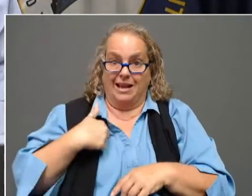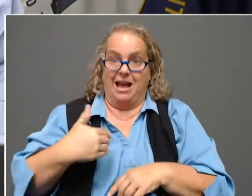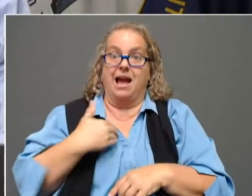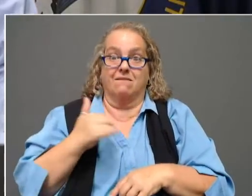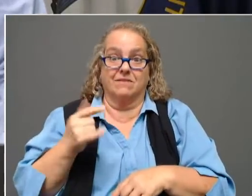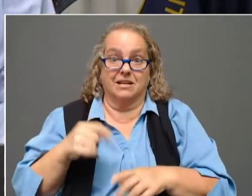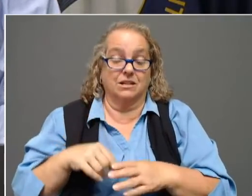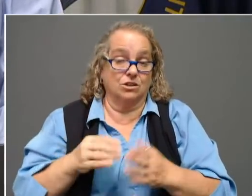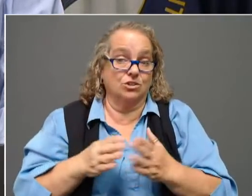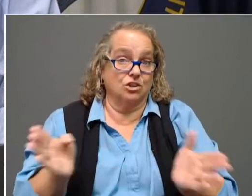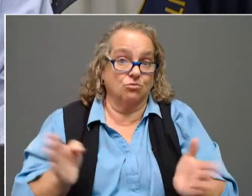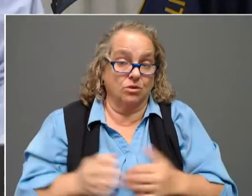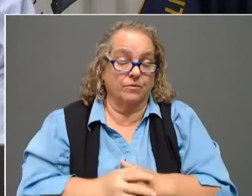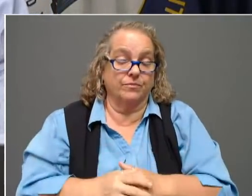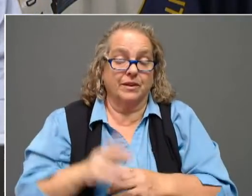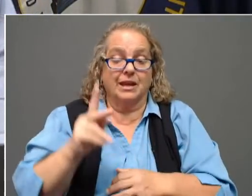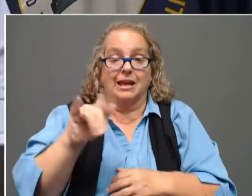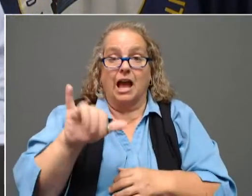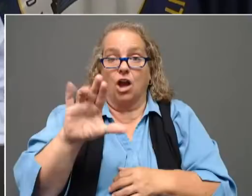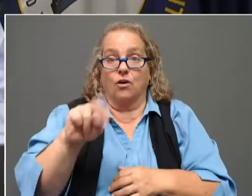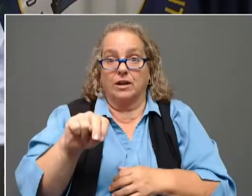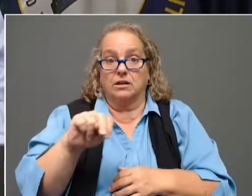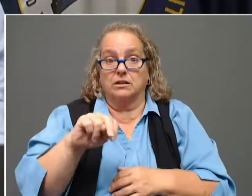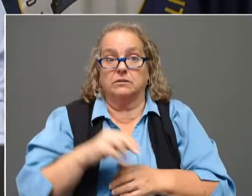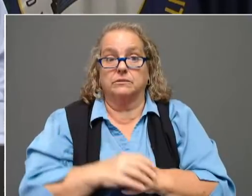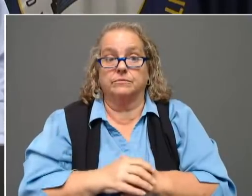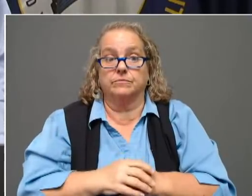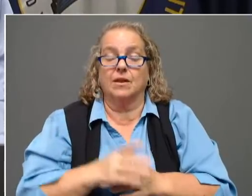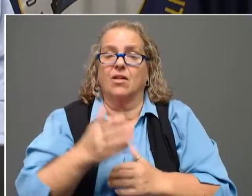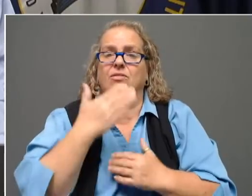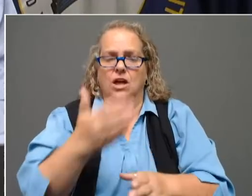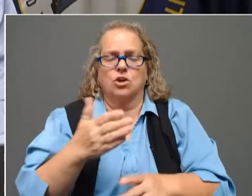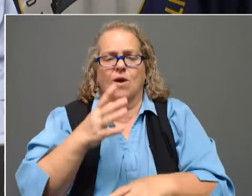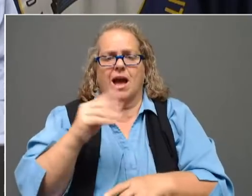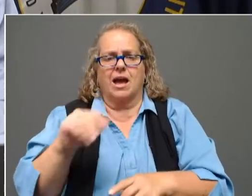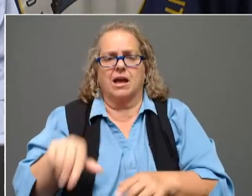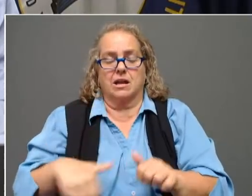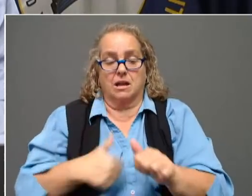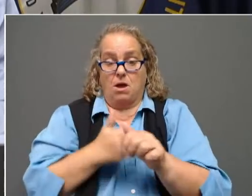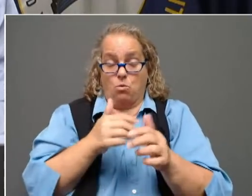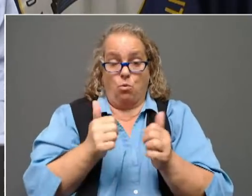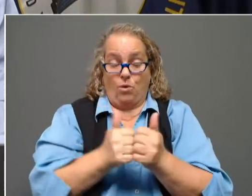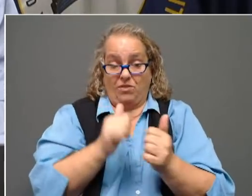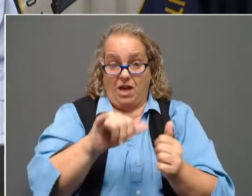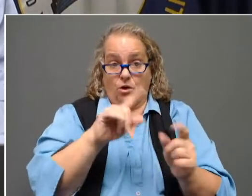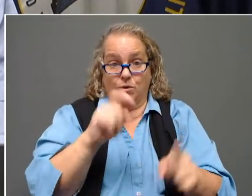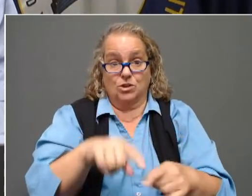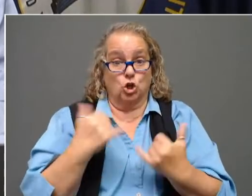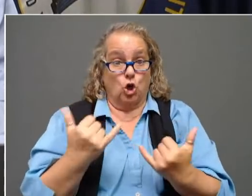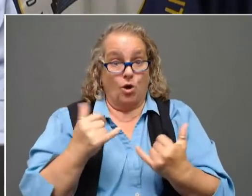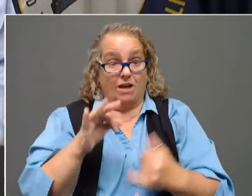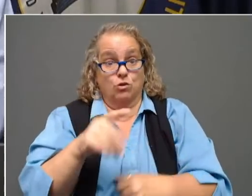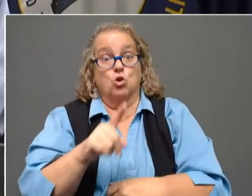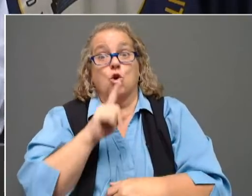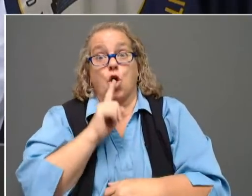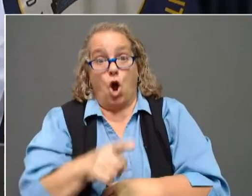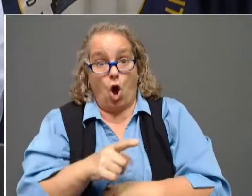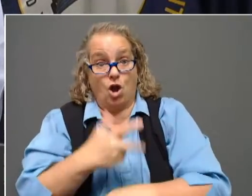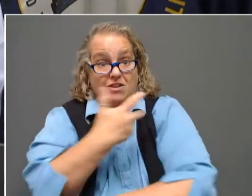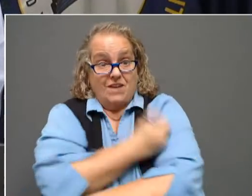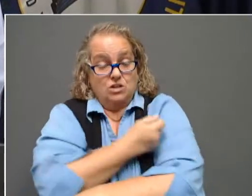Karen Czar. Piggybacking on that, currently, if you are vaccinated and you know you've come in direct